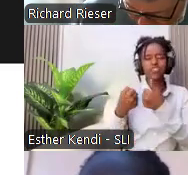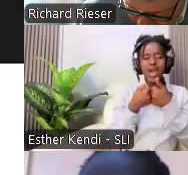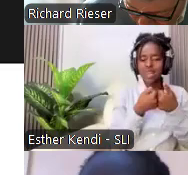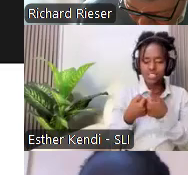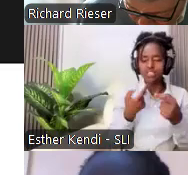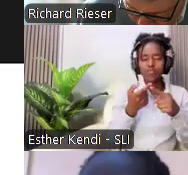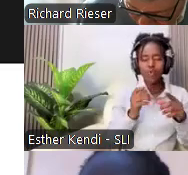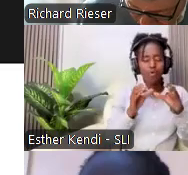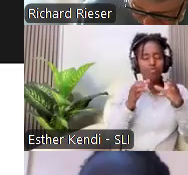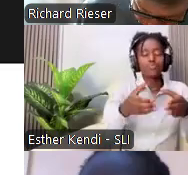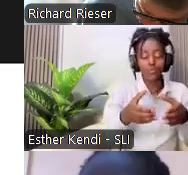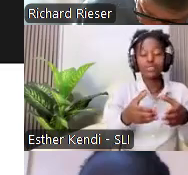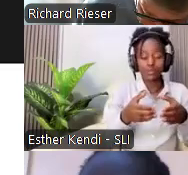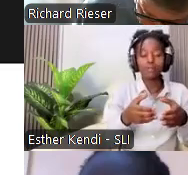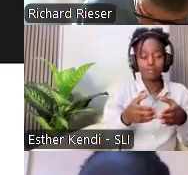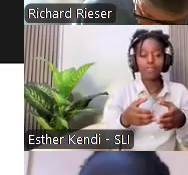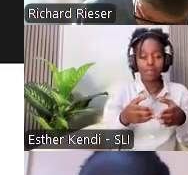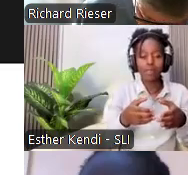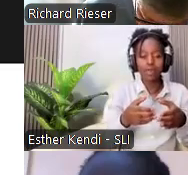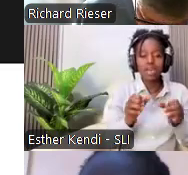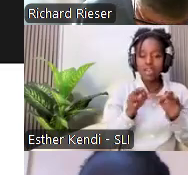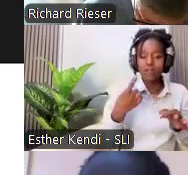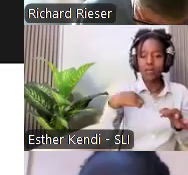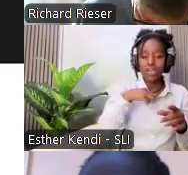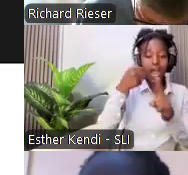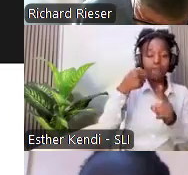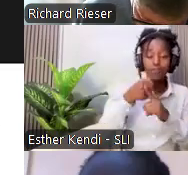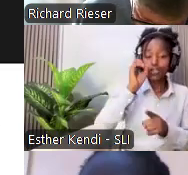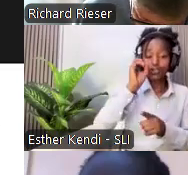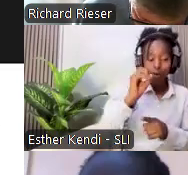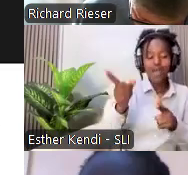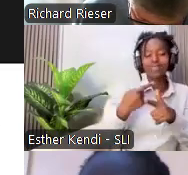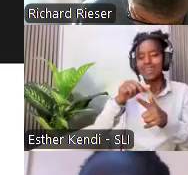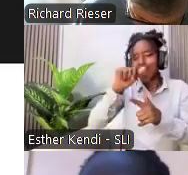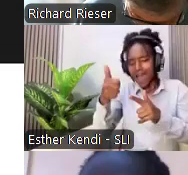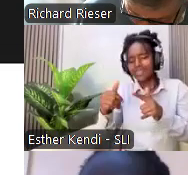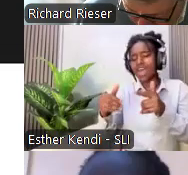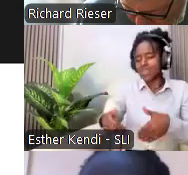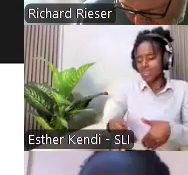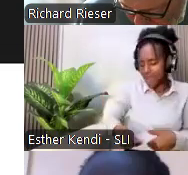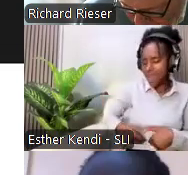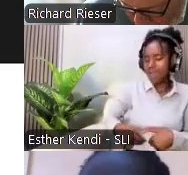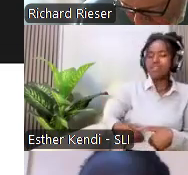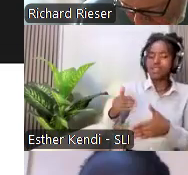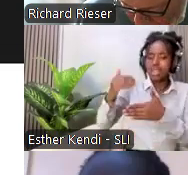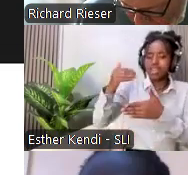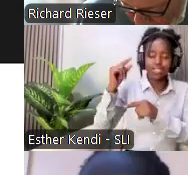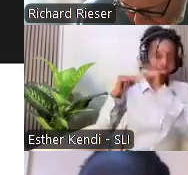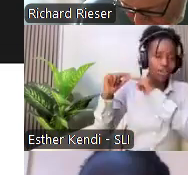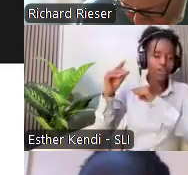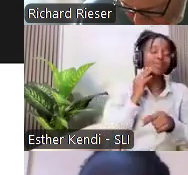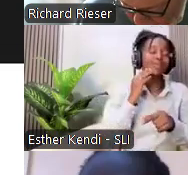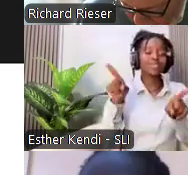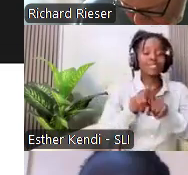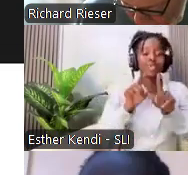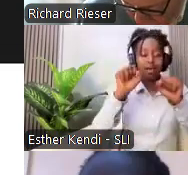disabilities, other youth who are still young are going to experience the same. So my support that I give, I support youth with disabilities